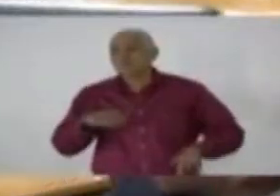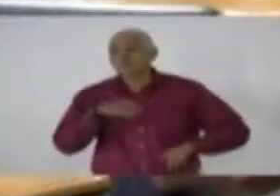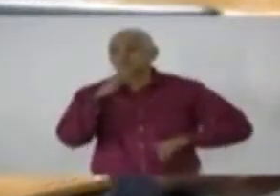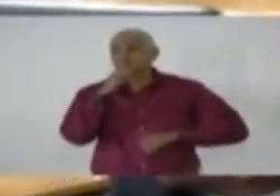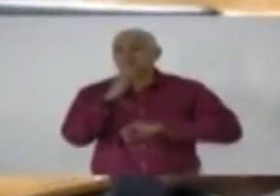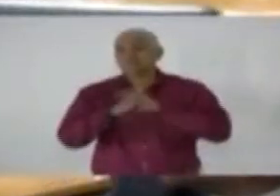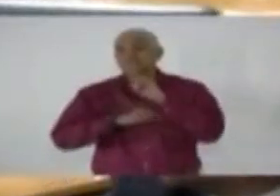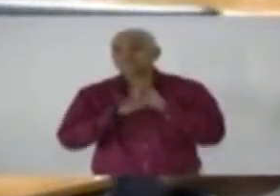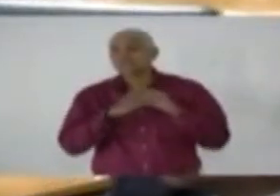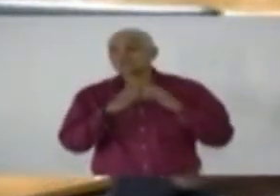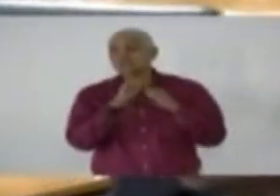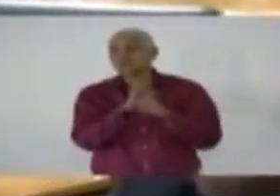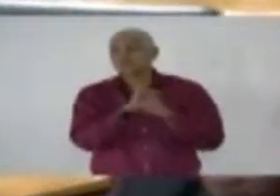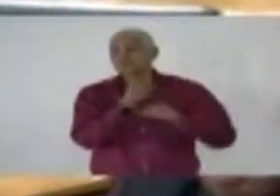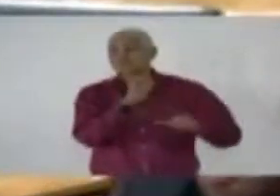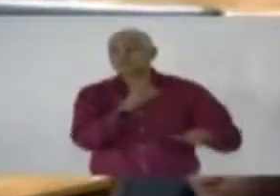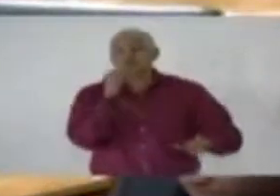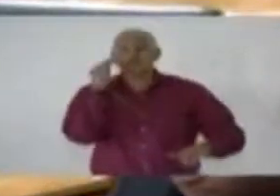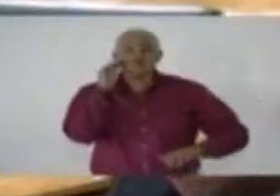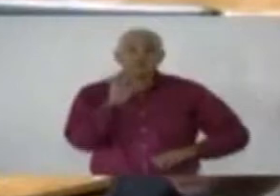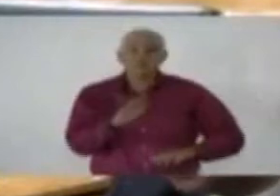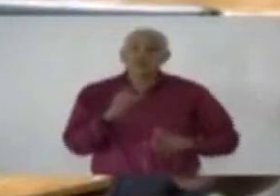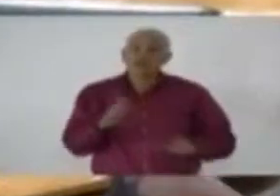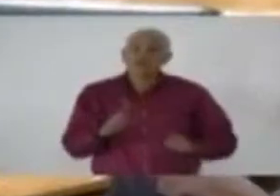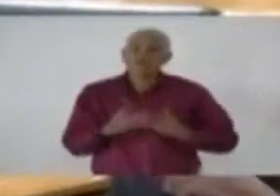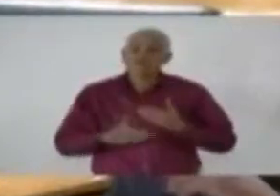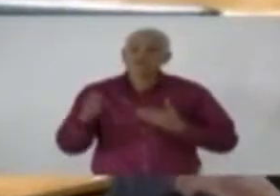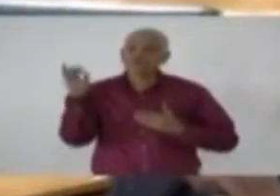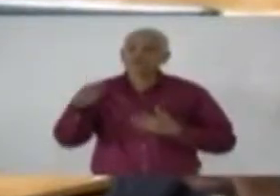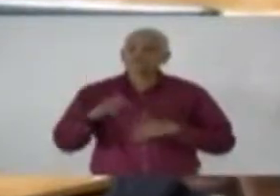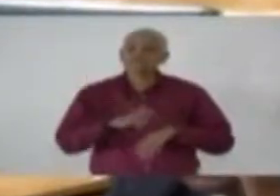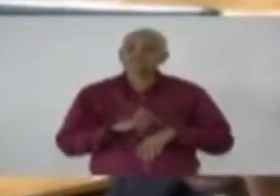instituted work from home. From then on,